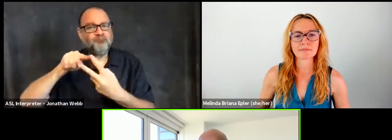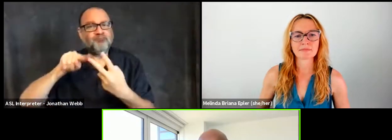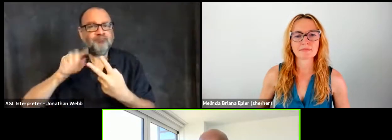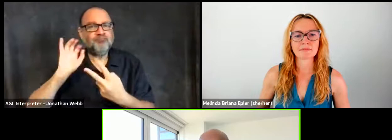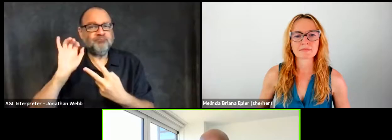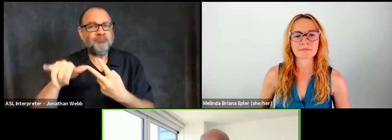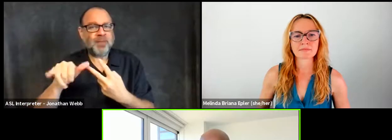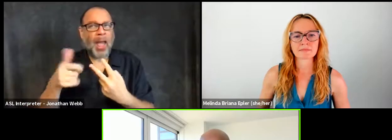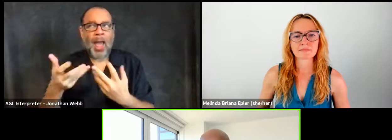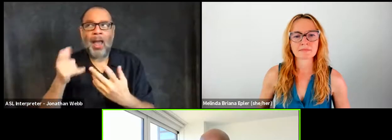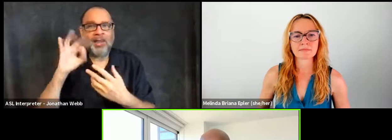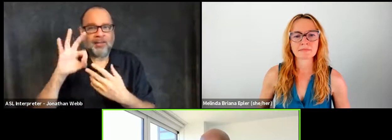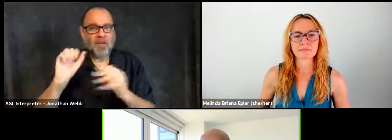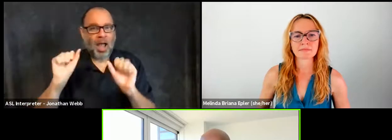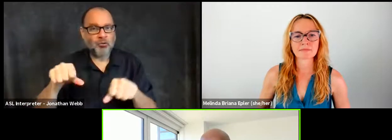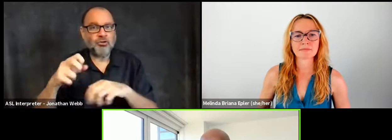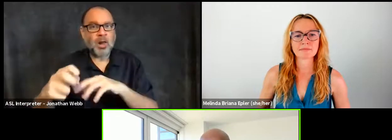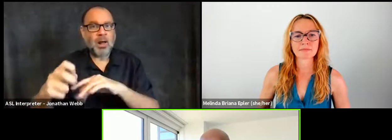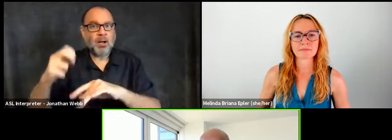today.